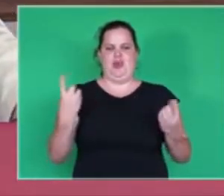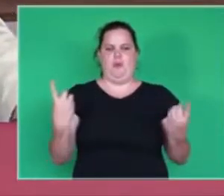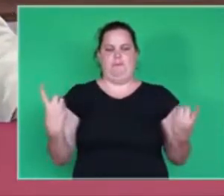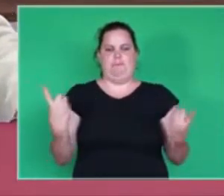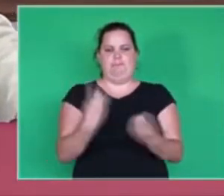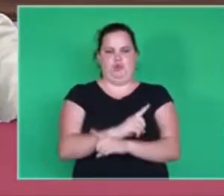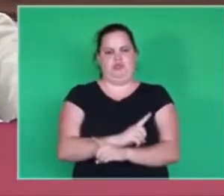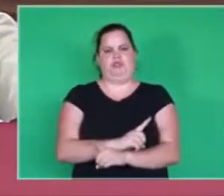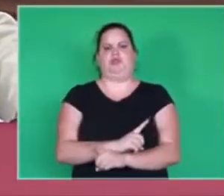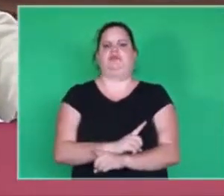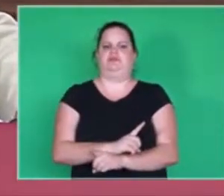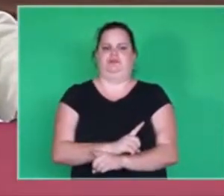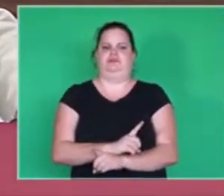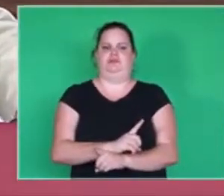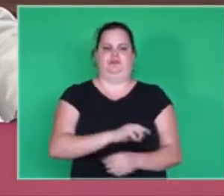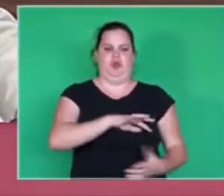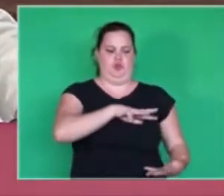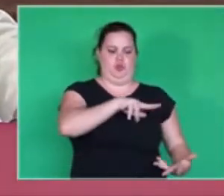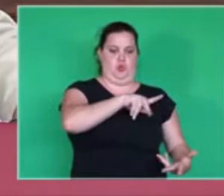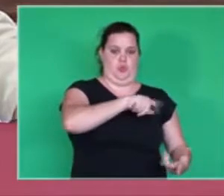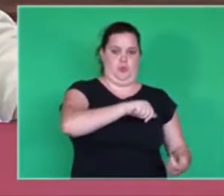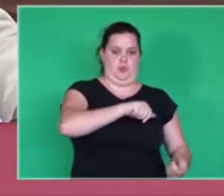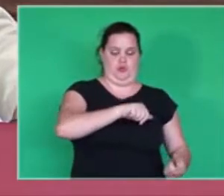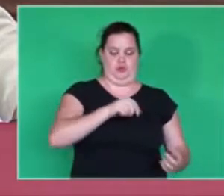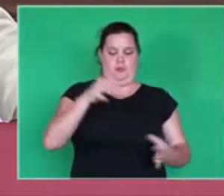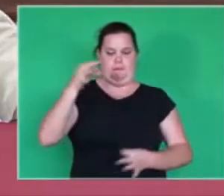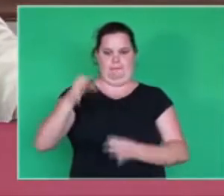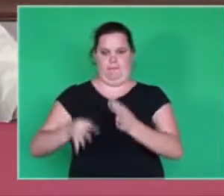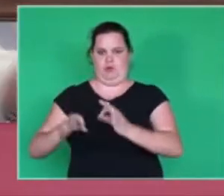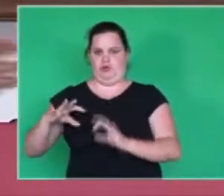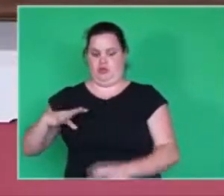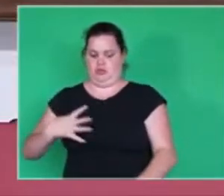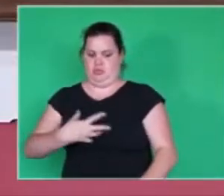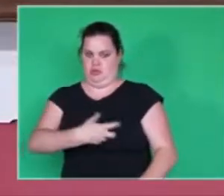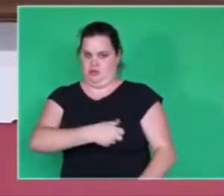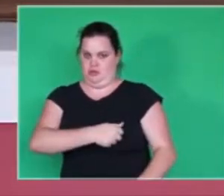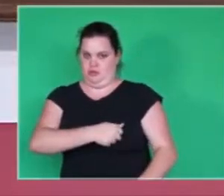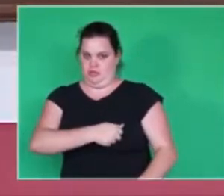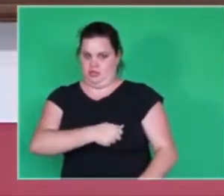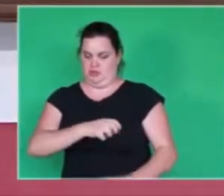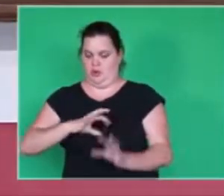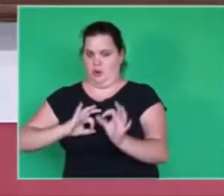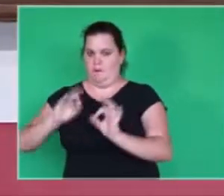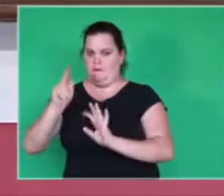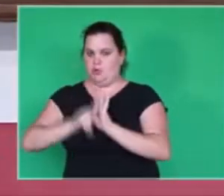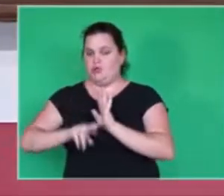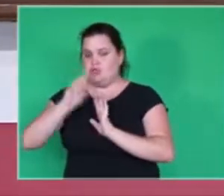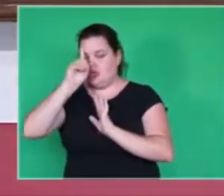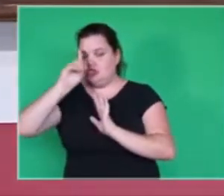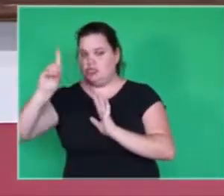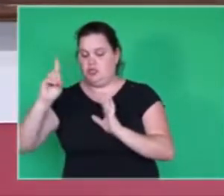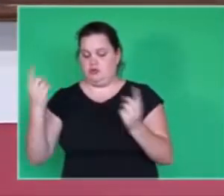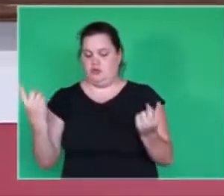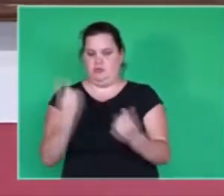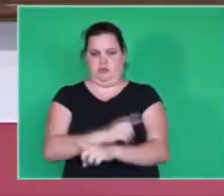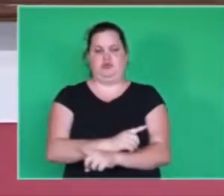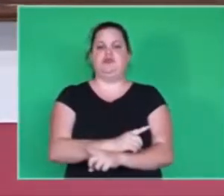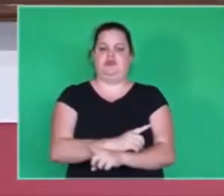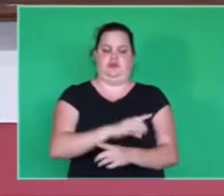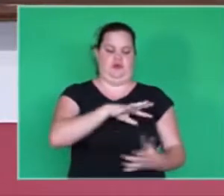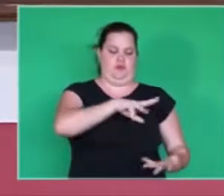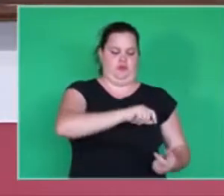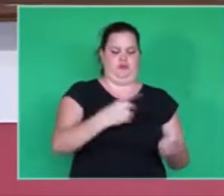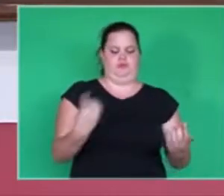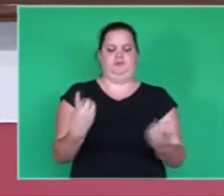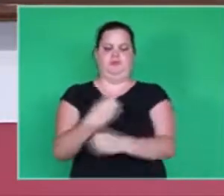the world's opposition to the plan of salvation, God's plan. When we speak